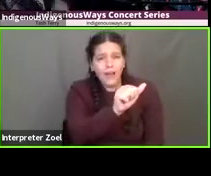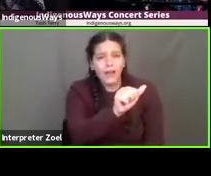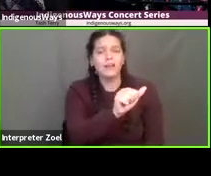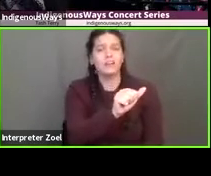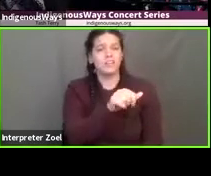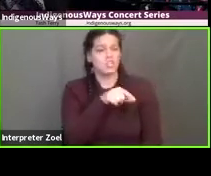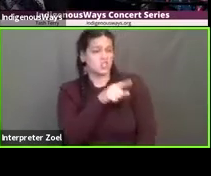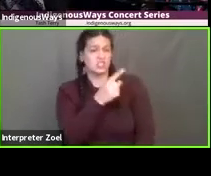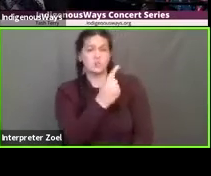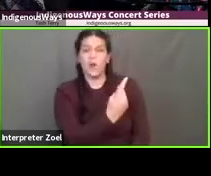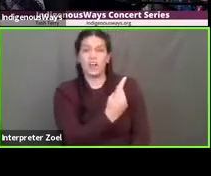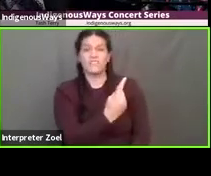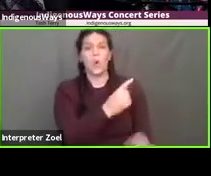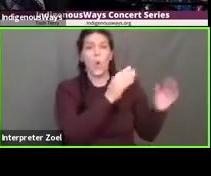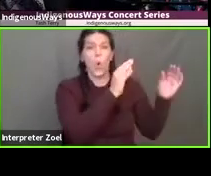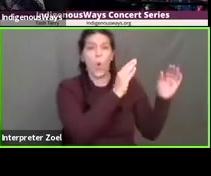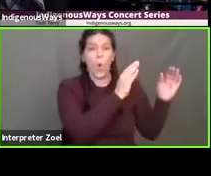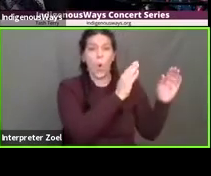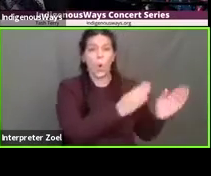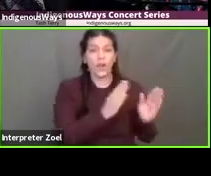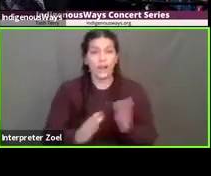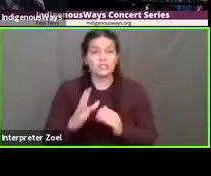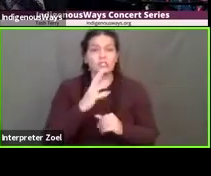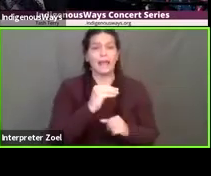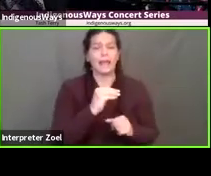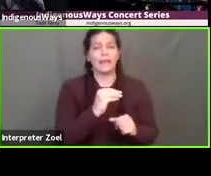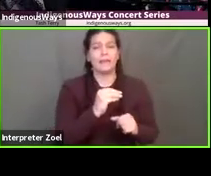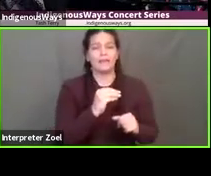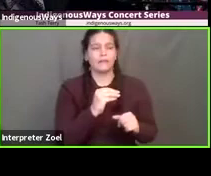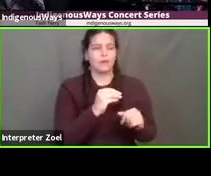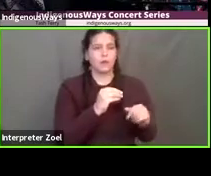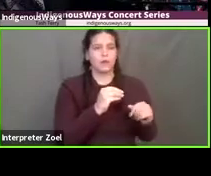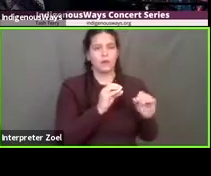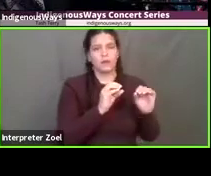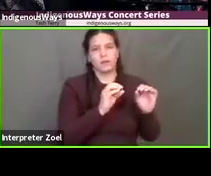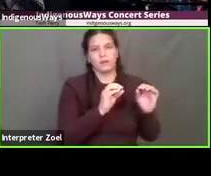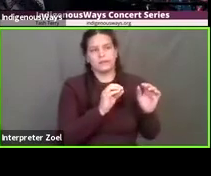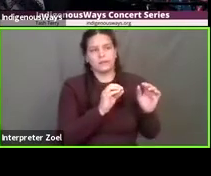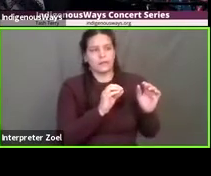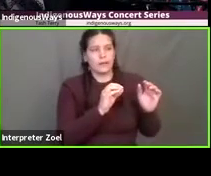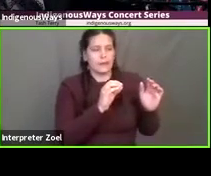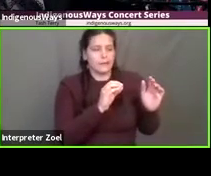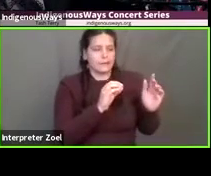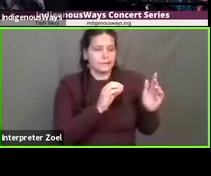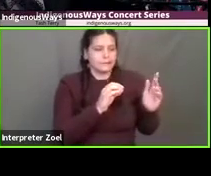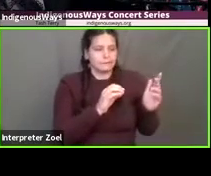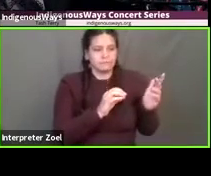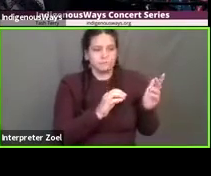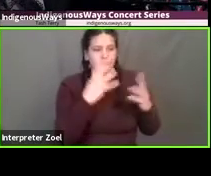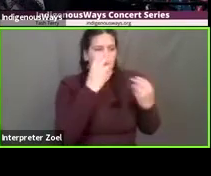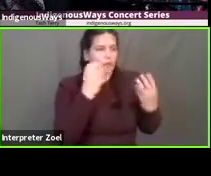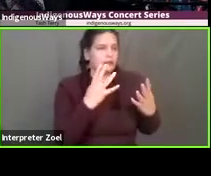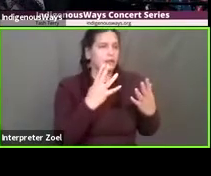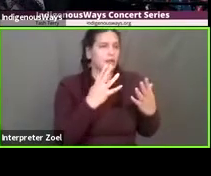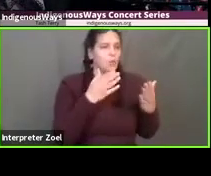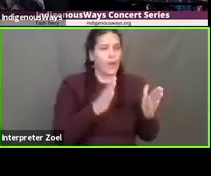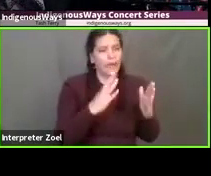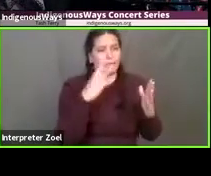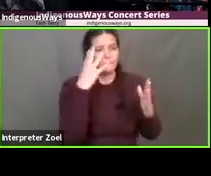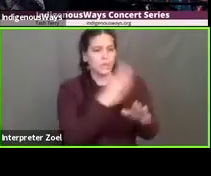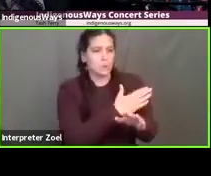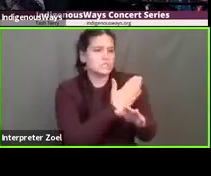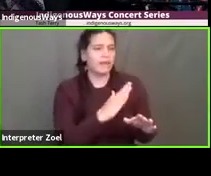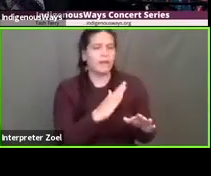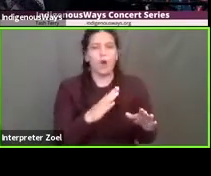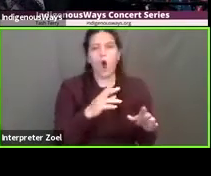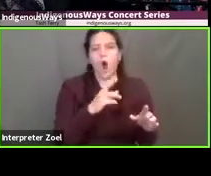and planners for the festival that got canceled, for our Beauty Way Music and Arts Festival that we were going to co-host